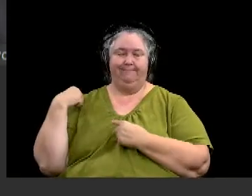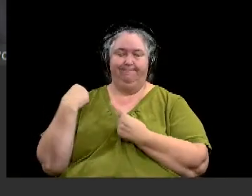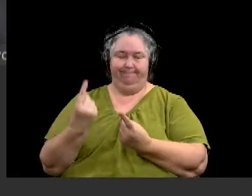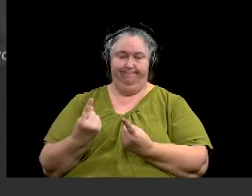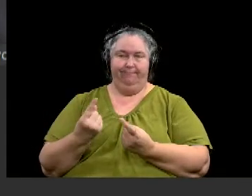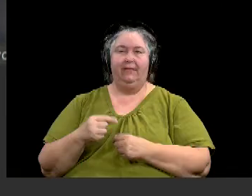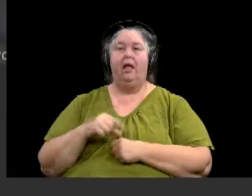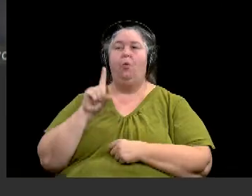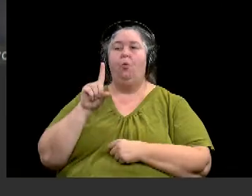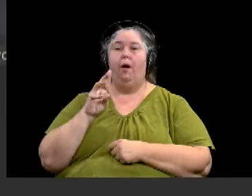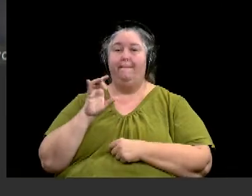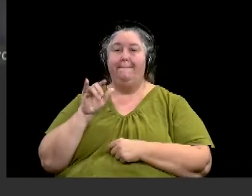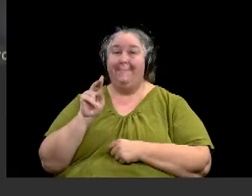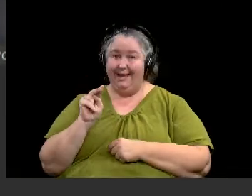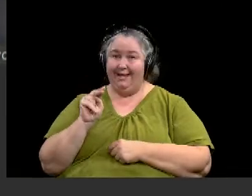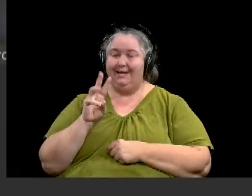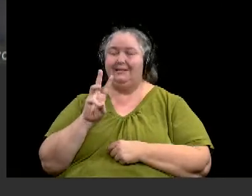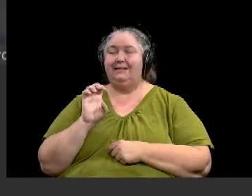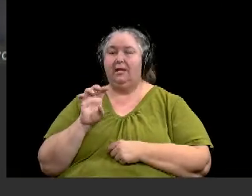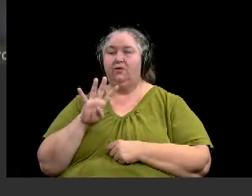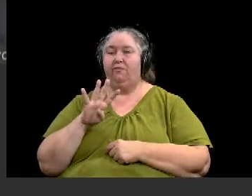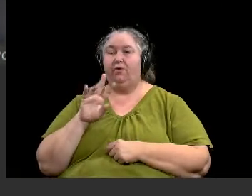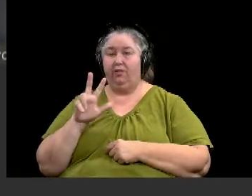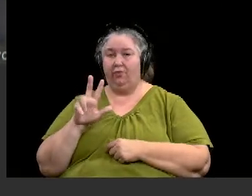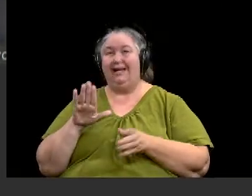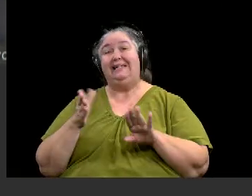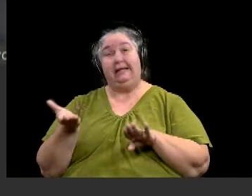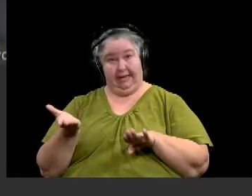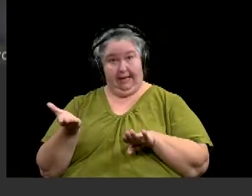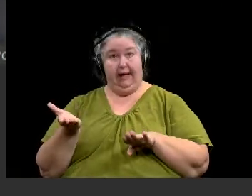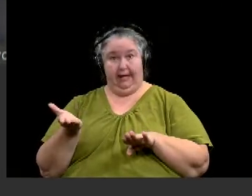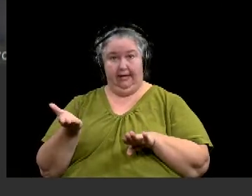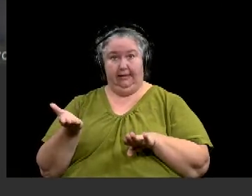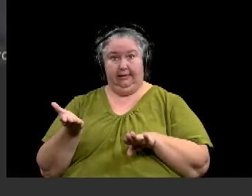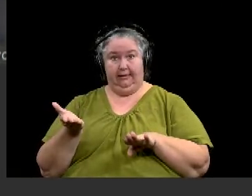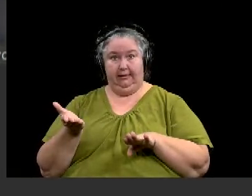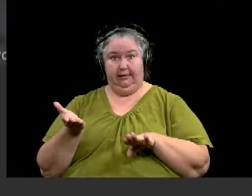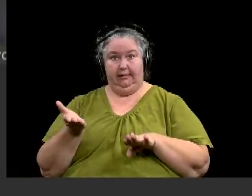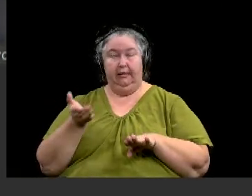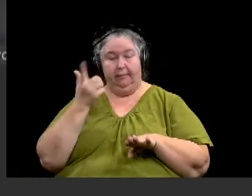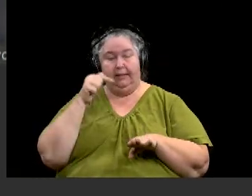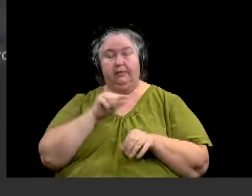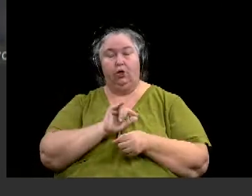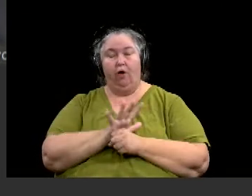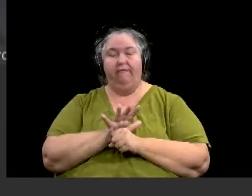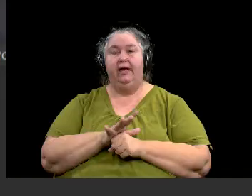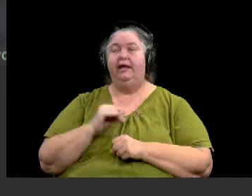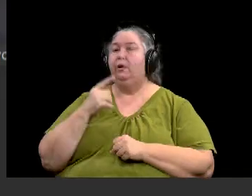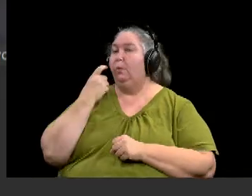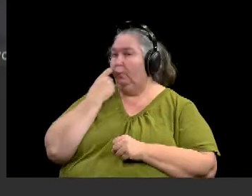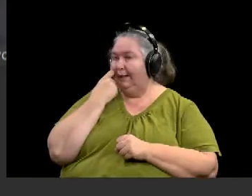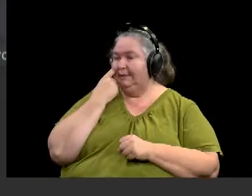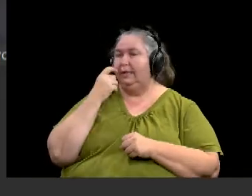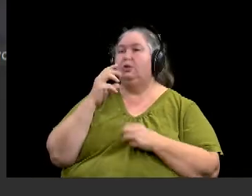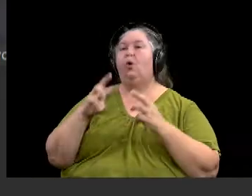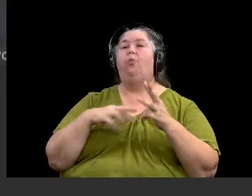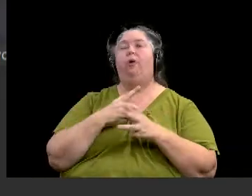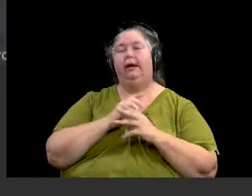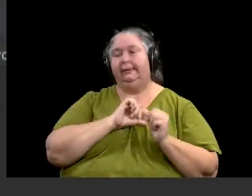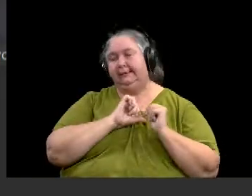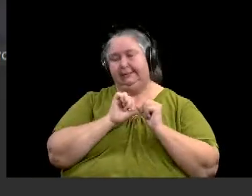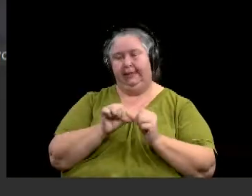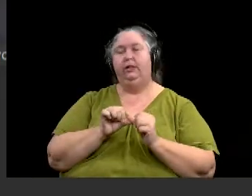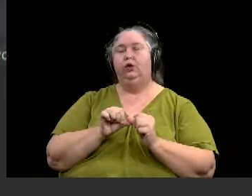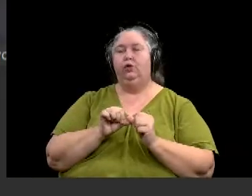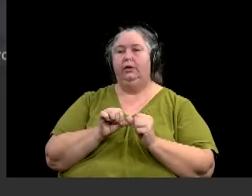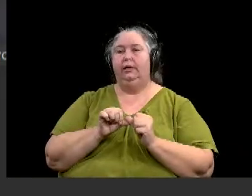1,643,000 deaths due to COVID-19. And recently, the world has continued to set unhappy records week after week